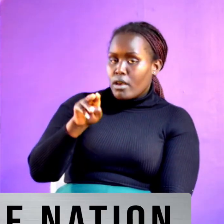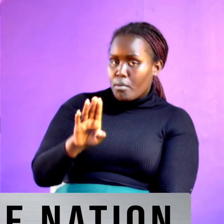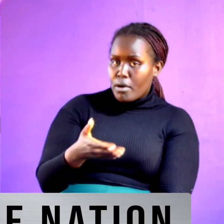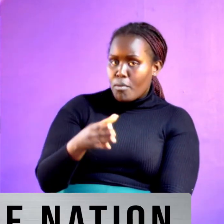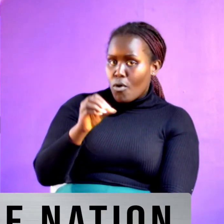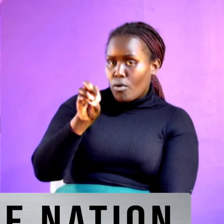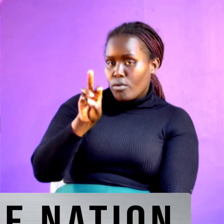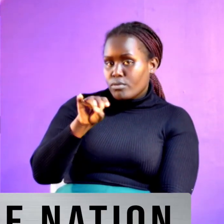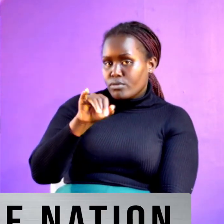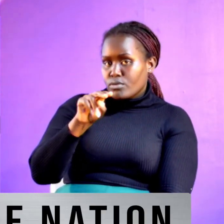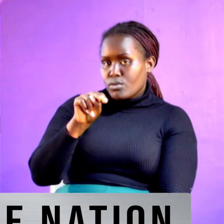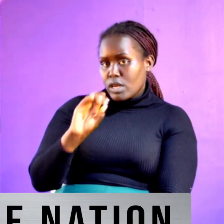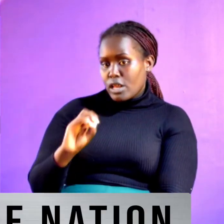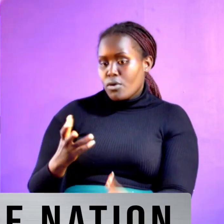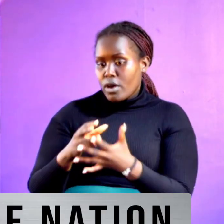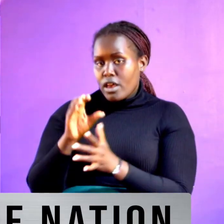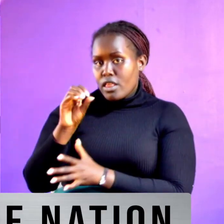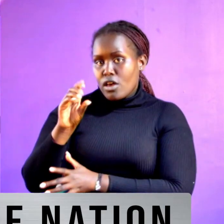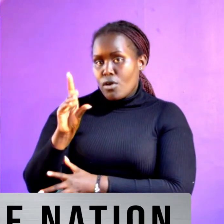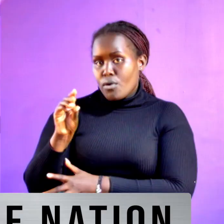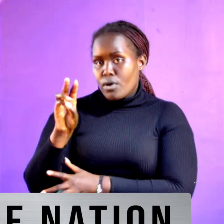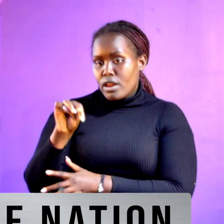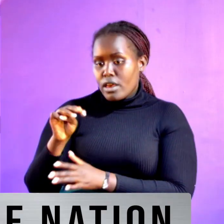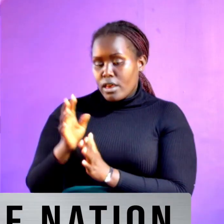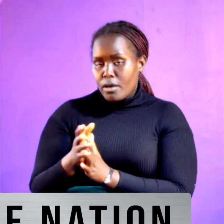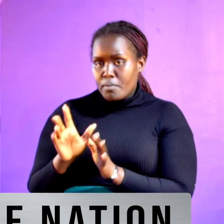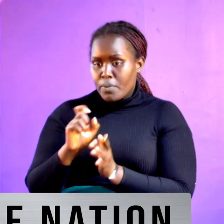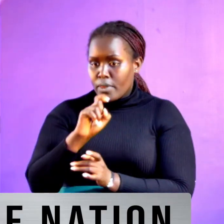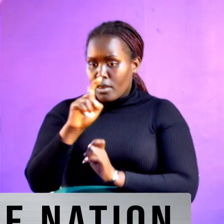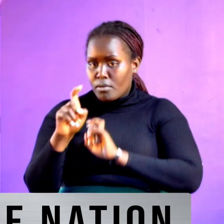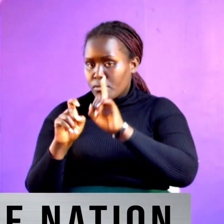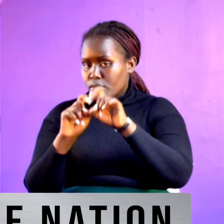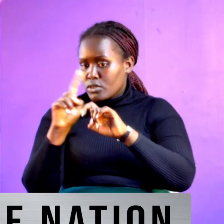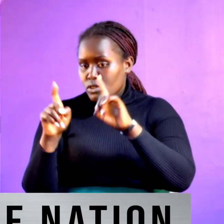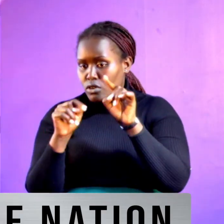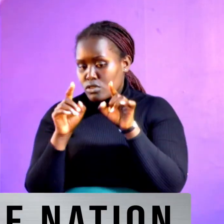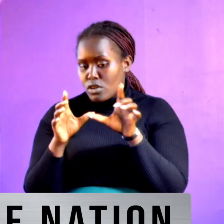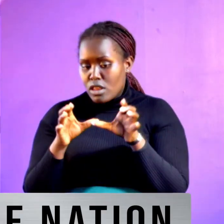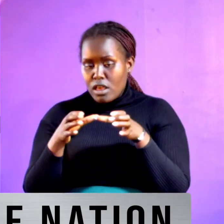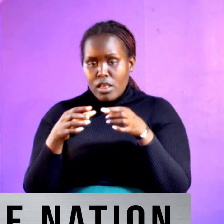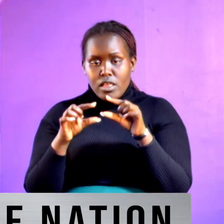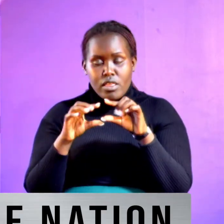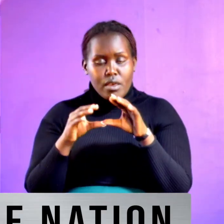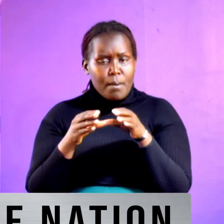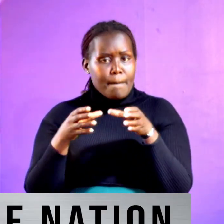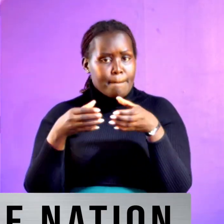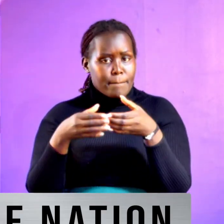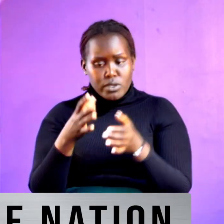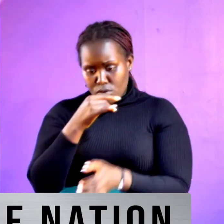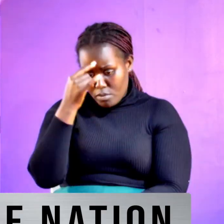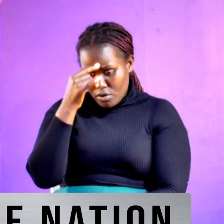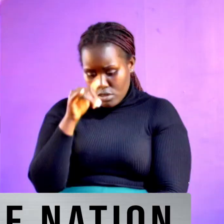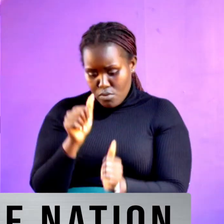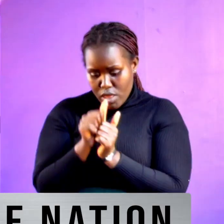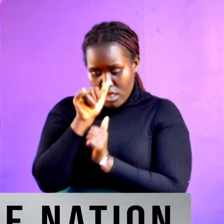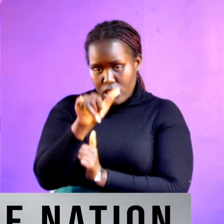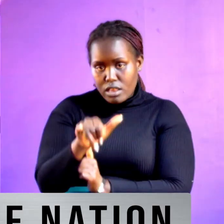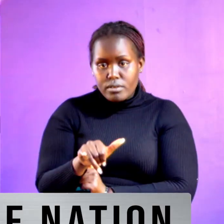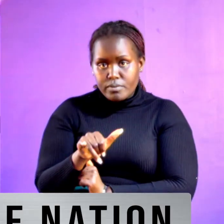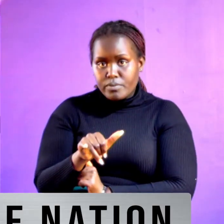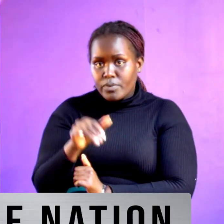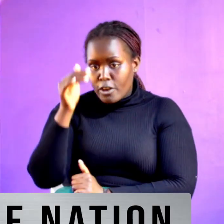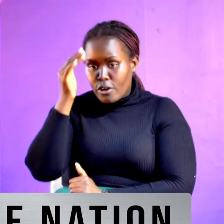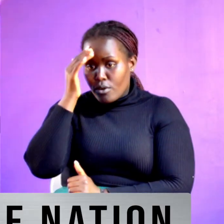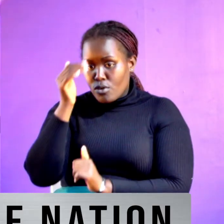the ODM rise up and question these party bureaucracy, because with that, and